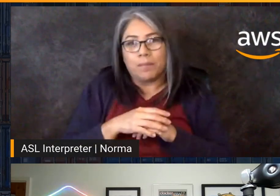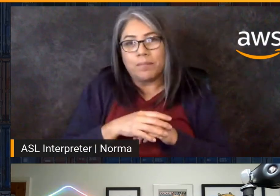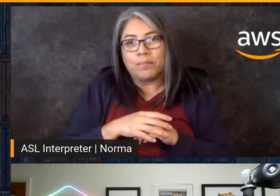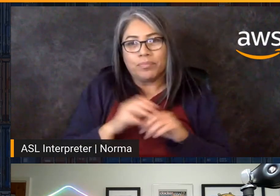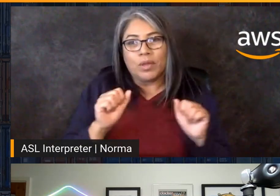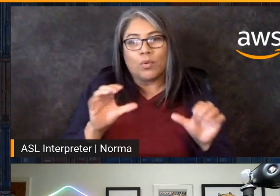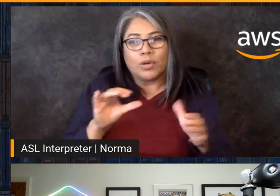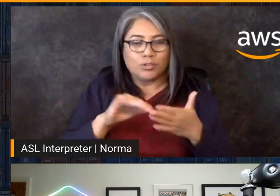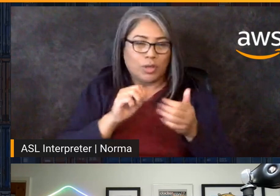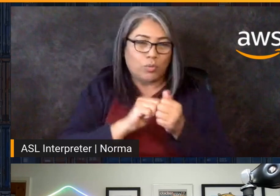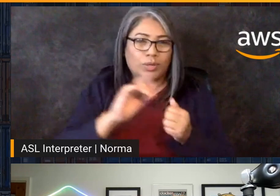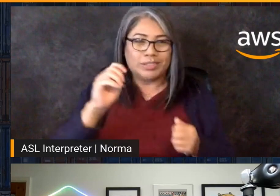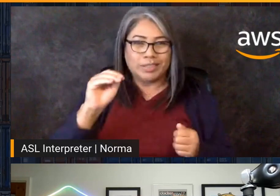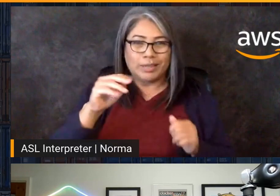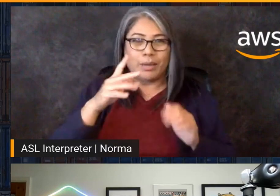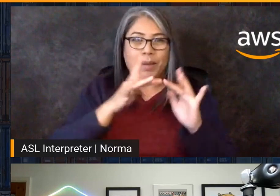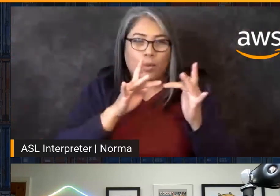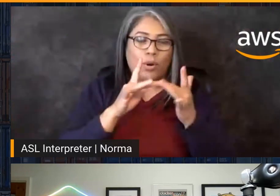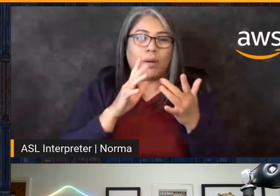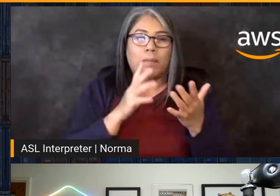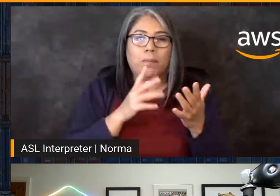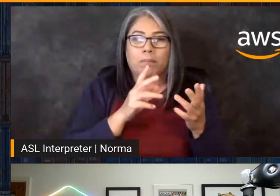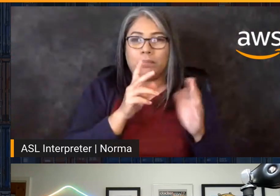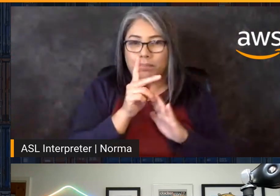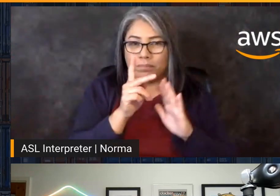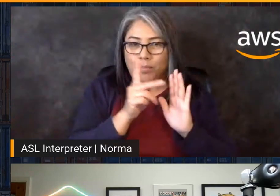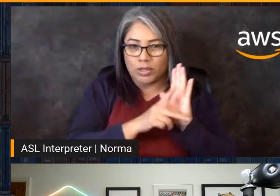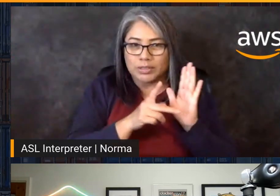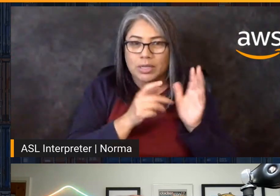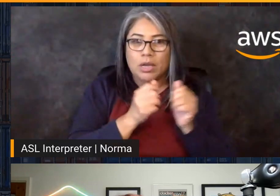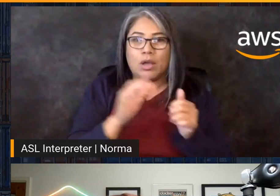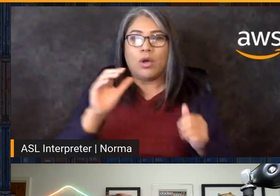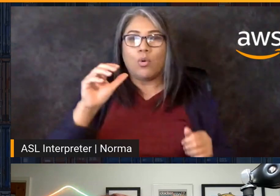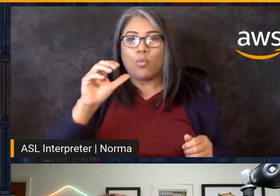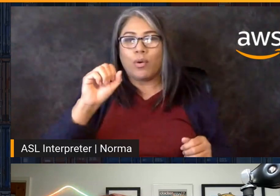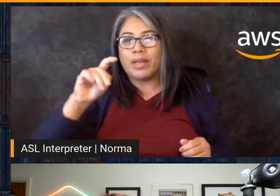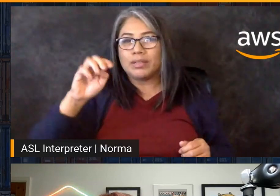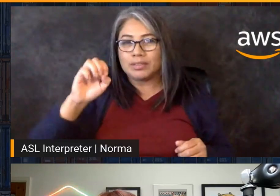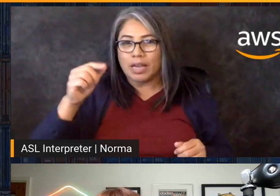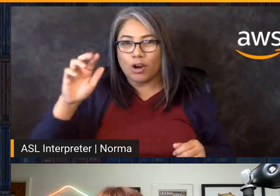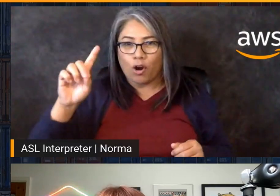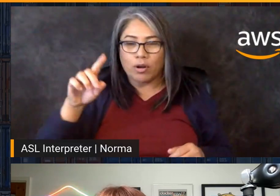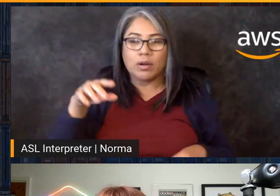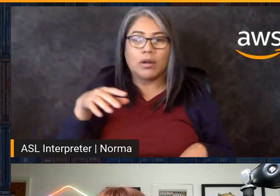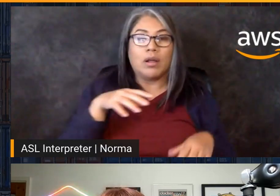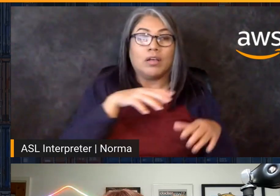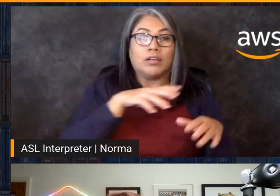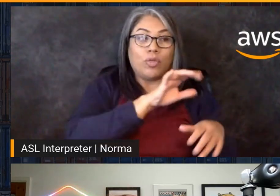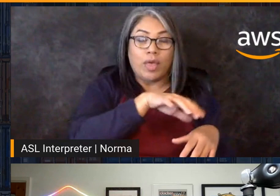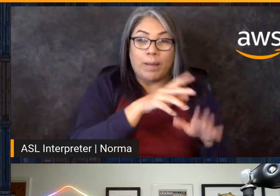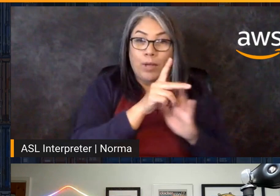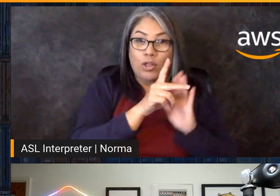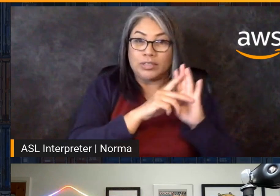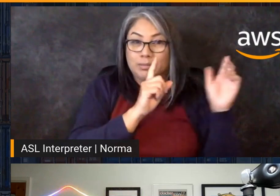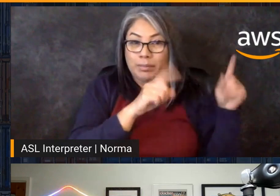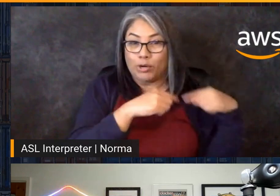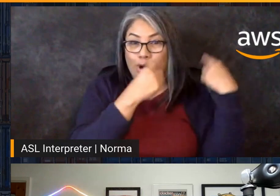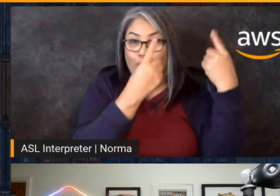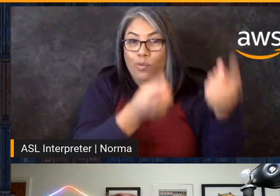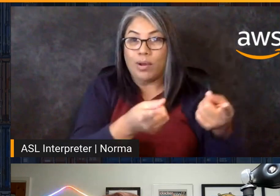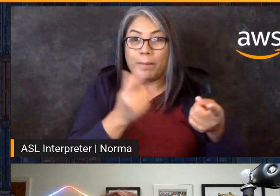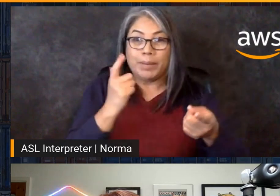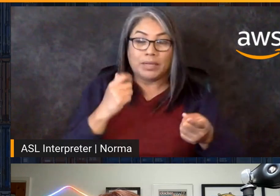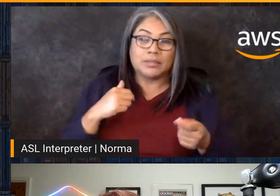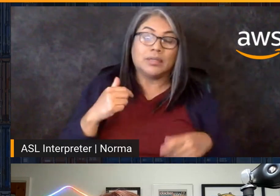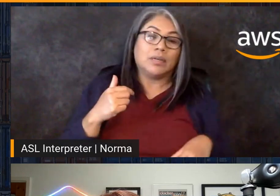Cilium network policy without sidecars. And we've been doing that, right? That's been layer 7 policy has been around for quite some time. Because again, our